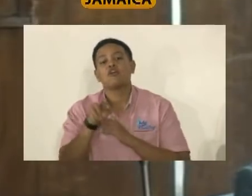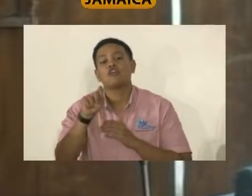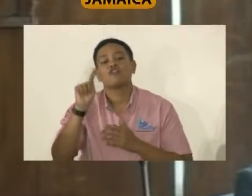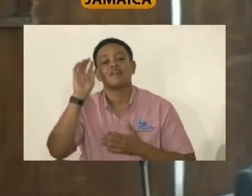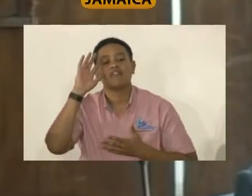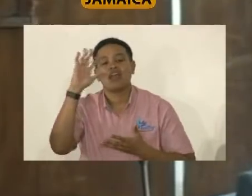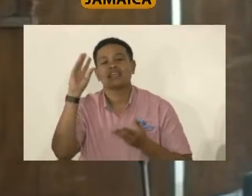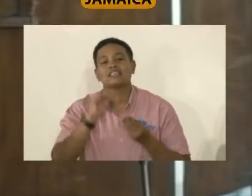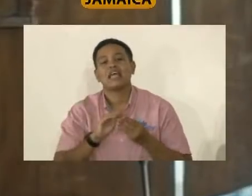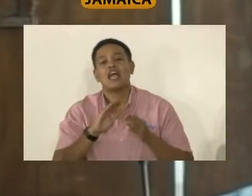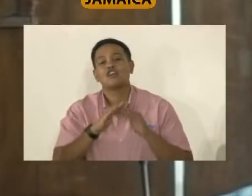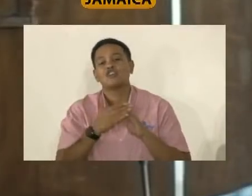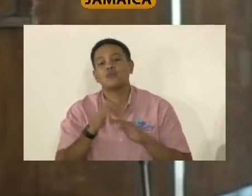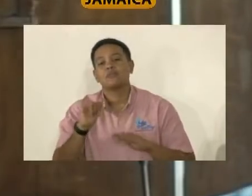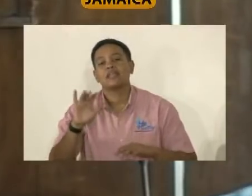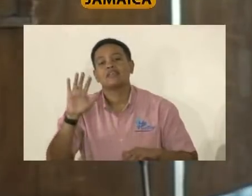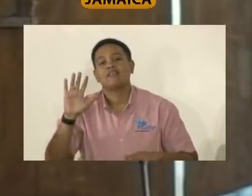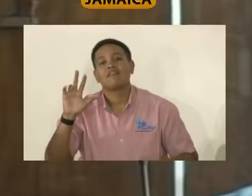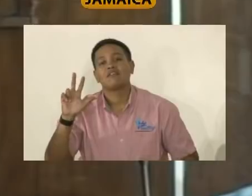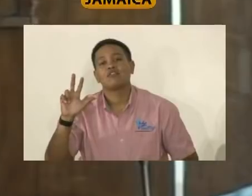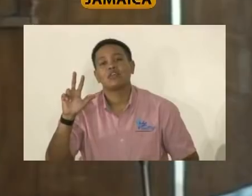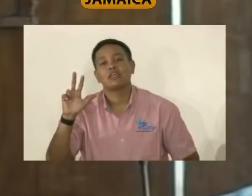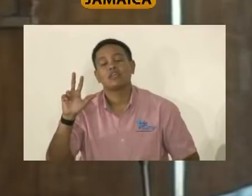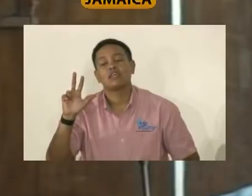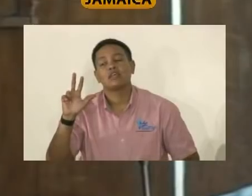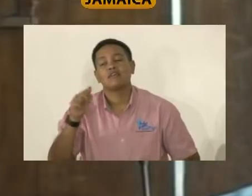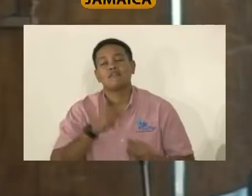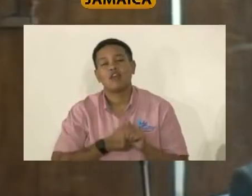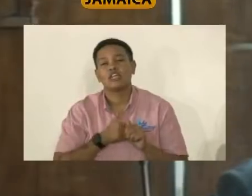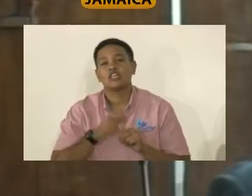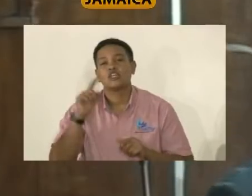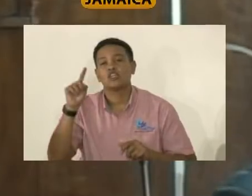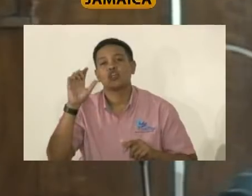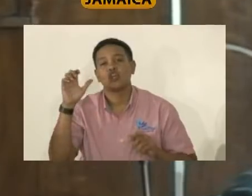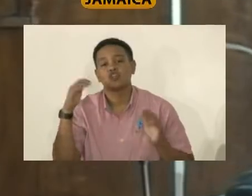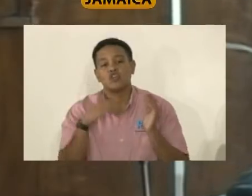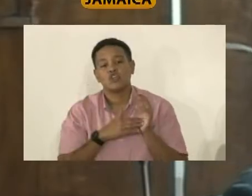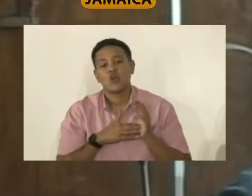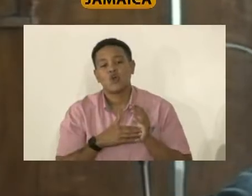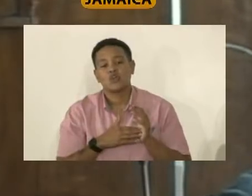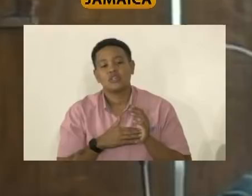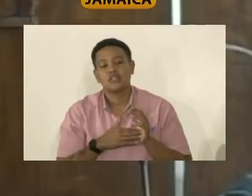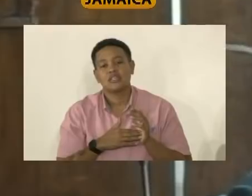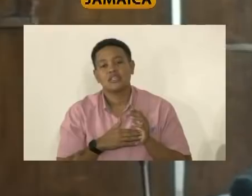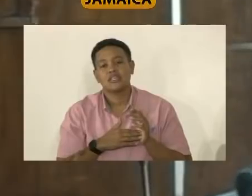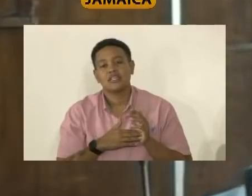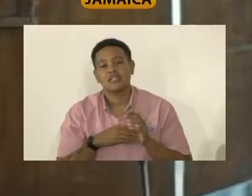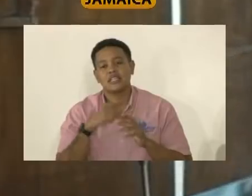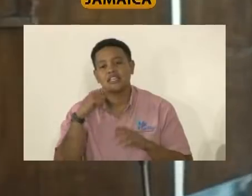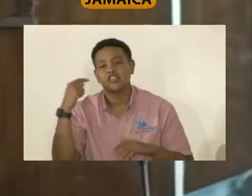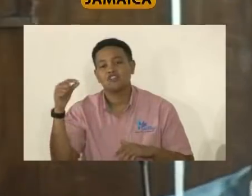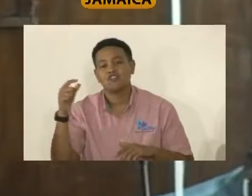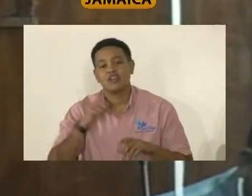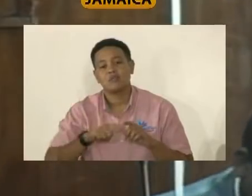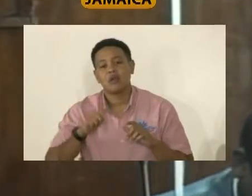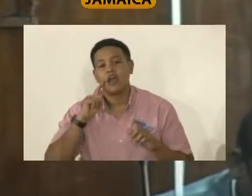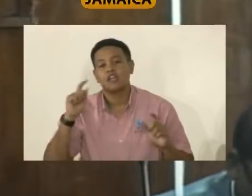country, and that is 53 per 100,000. I actually said in green, but on the screen it looks like yellow.